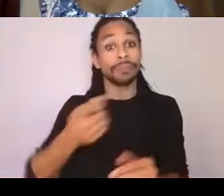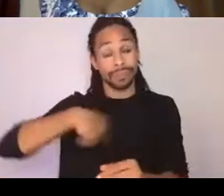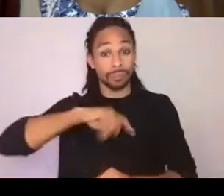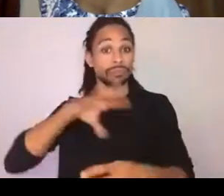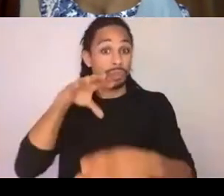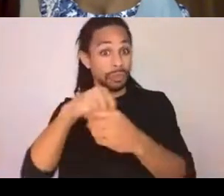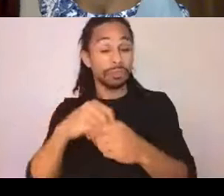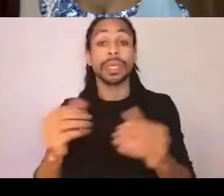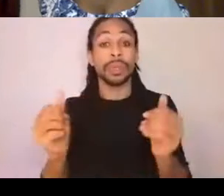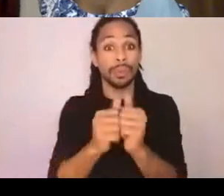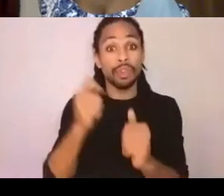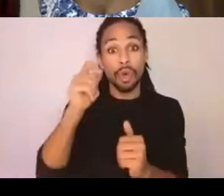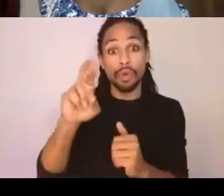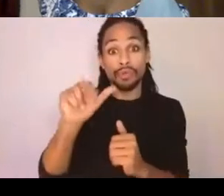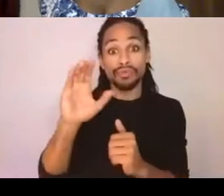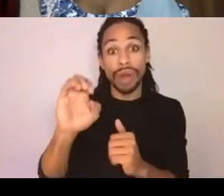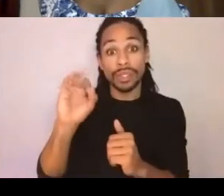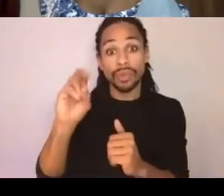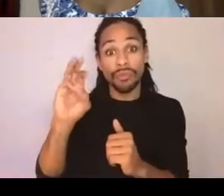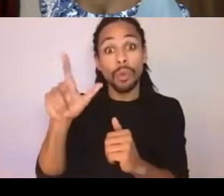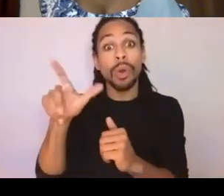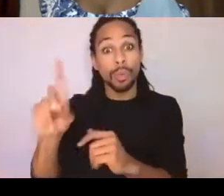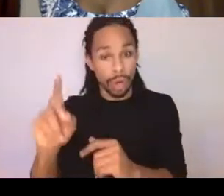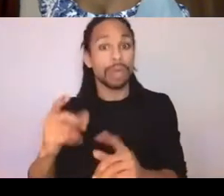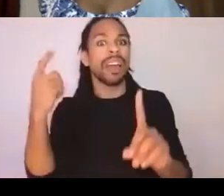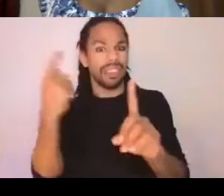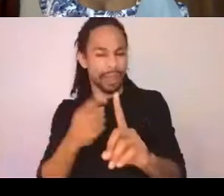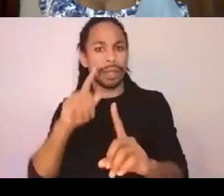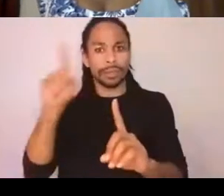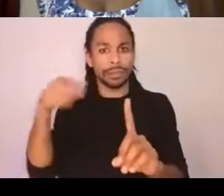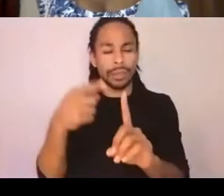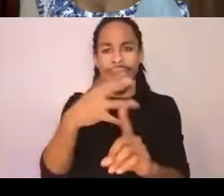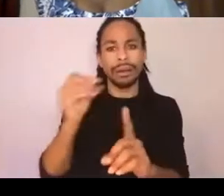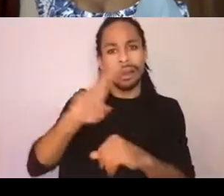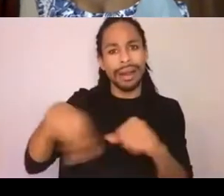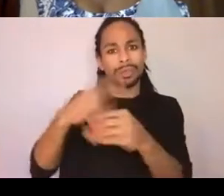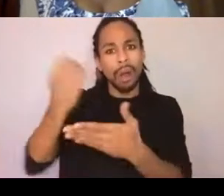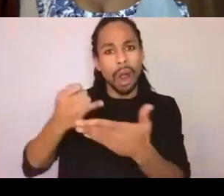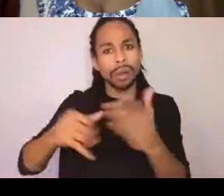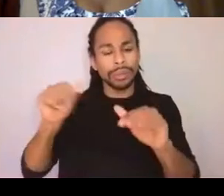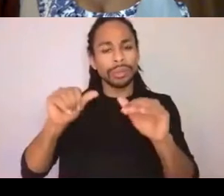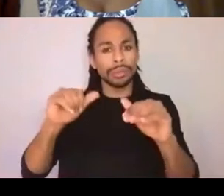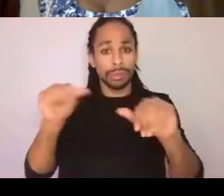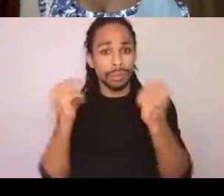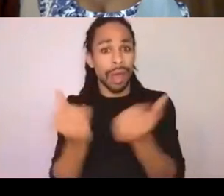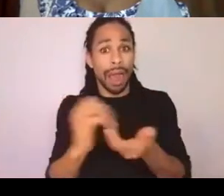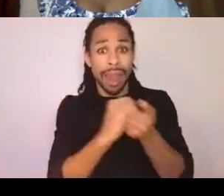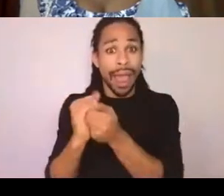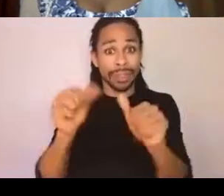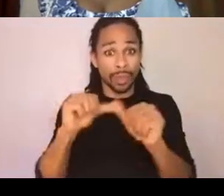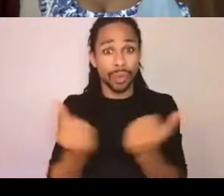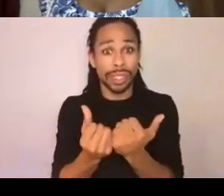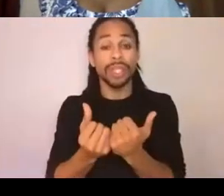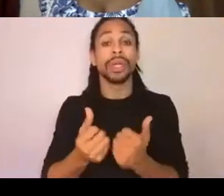Racial Equity in the Arts Innovation Labs and Americans for the Arts National Arts Service Organization's working group, some participants affiliated with